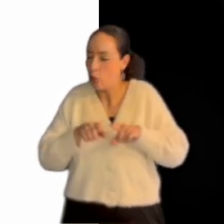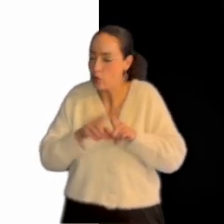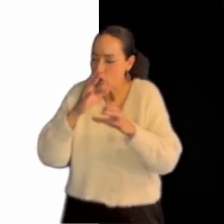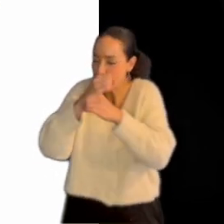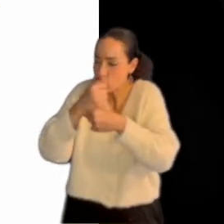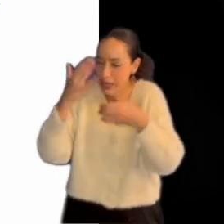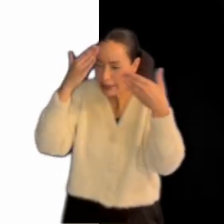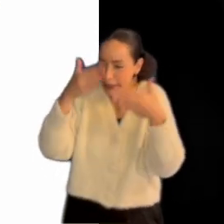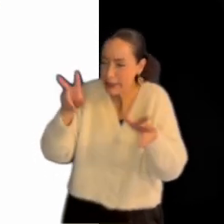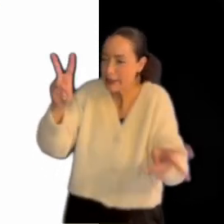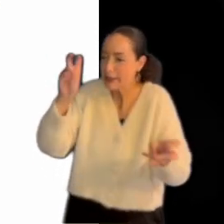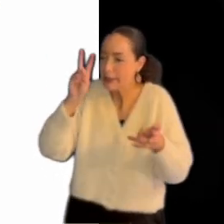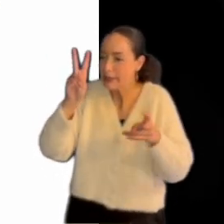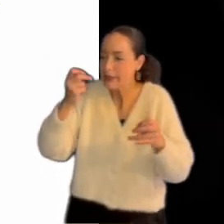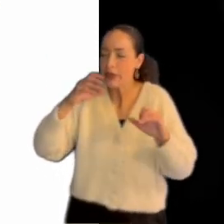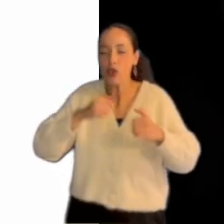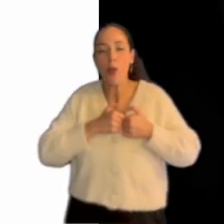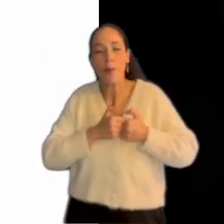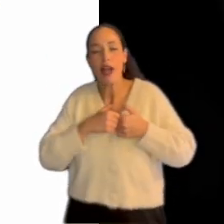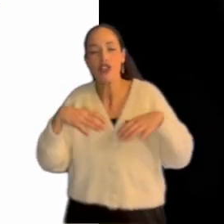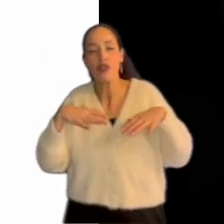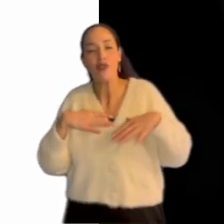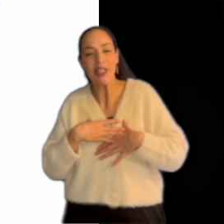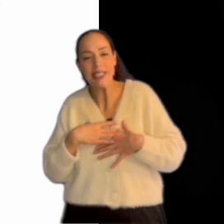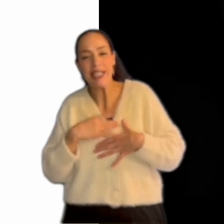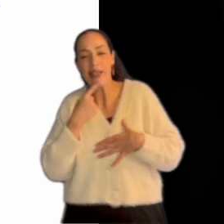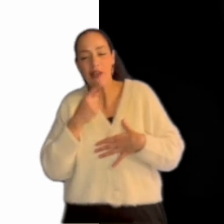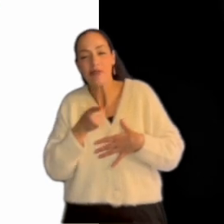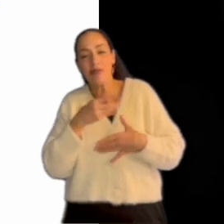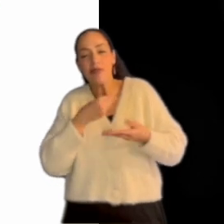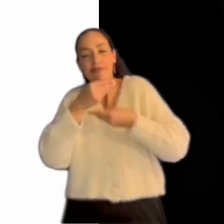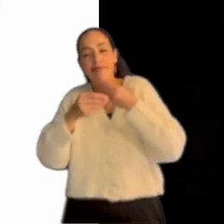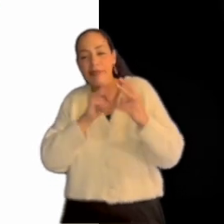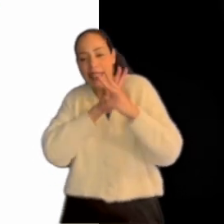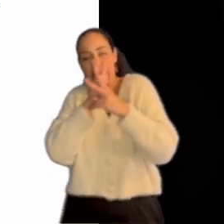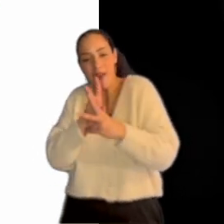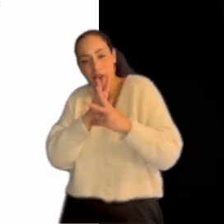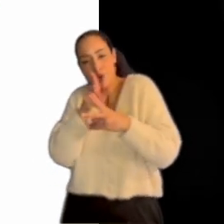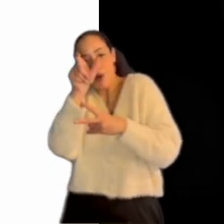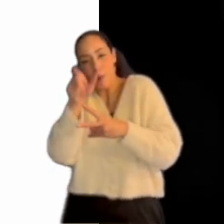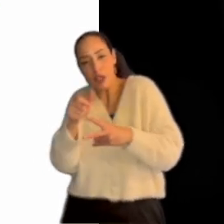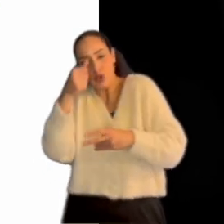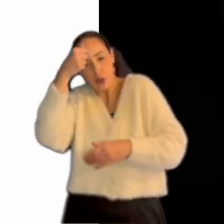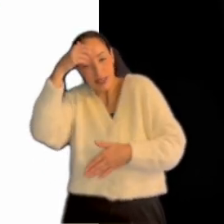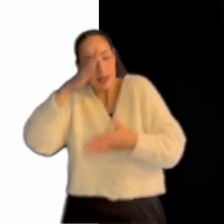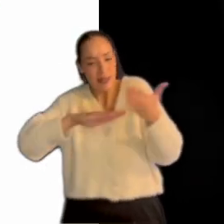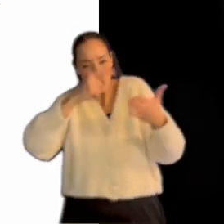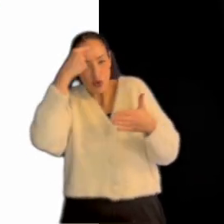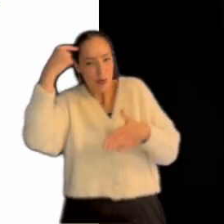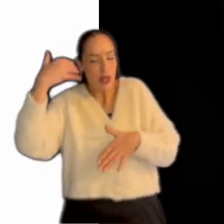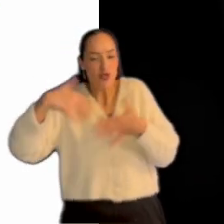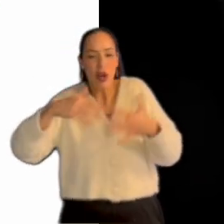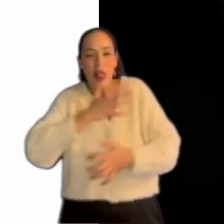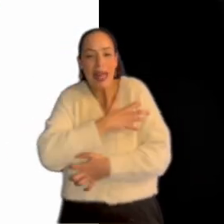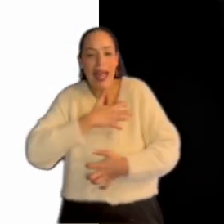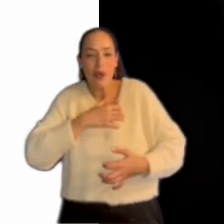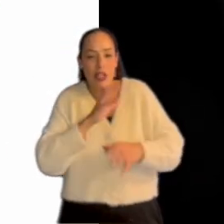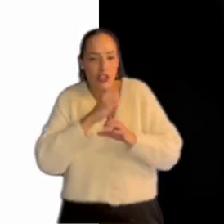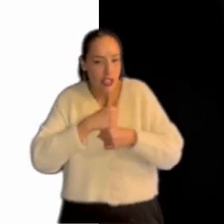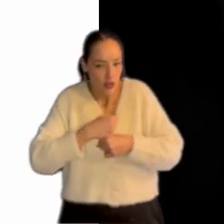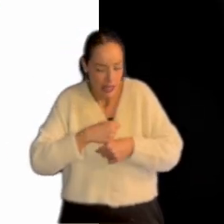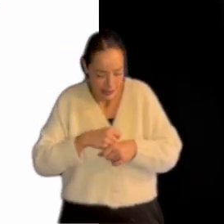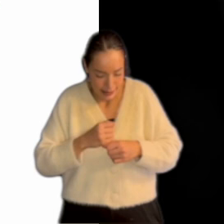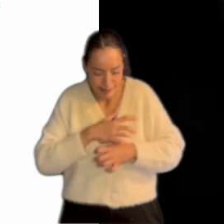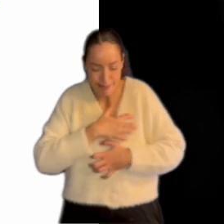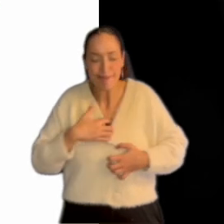for or supporting someone who is experiencing trauma, struggle, anguish or distress. Here we see how offering empathy, connection, kindness and